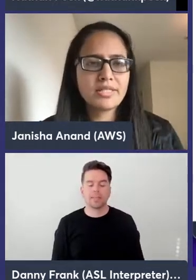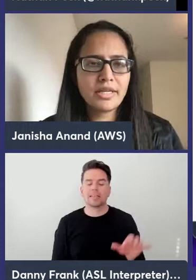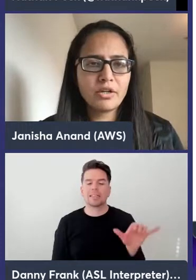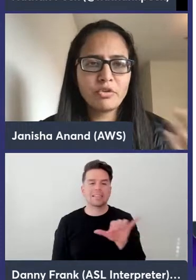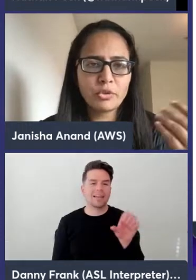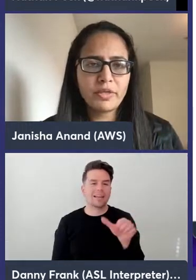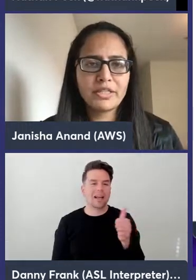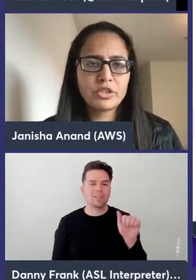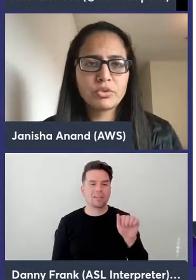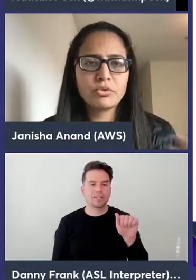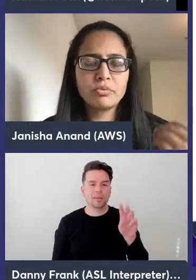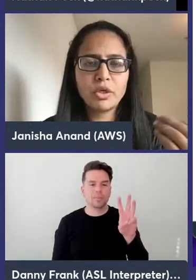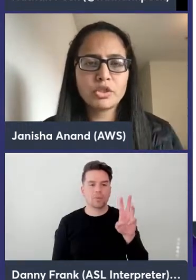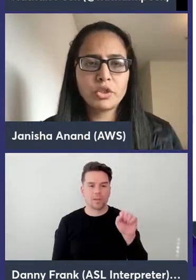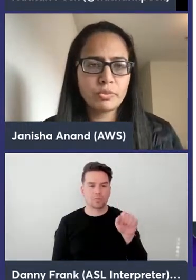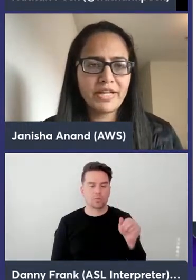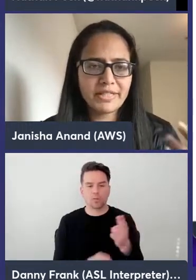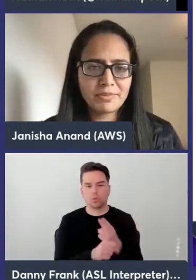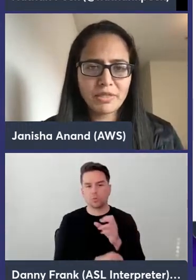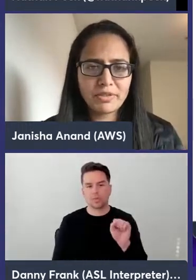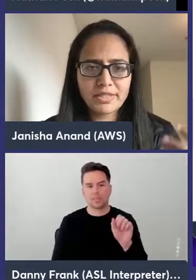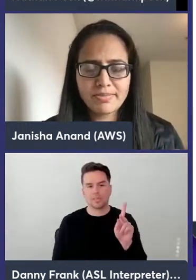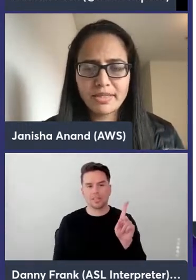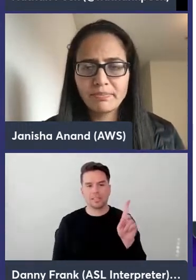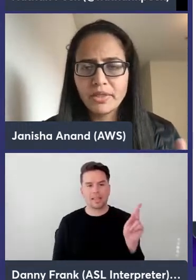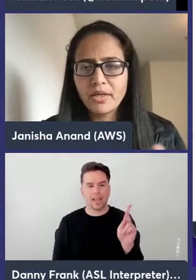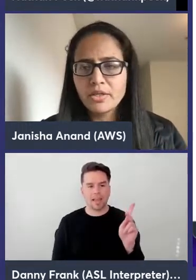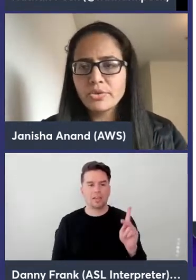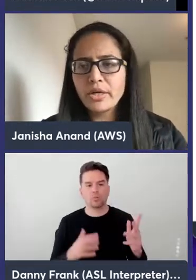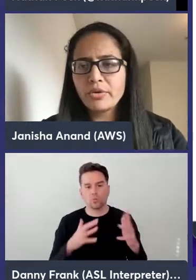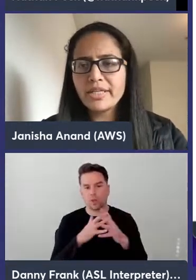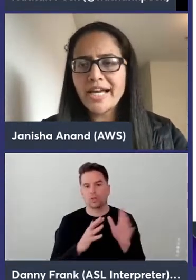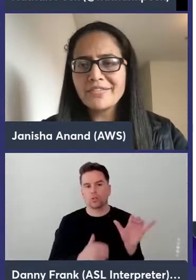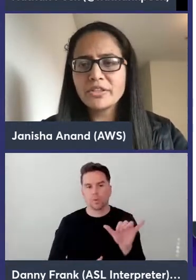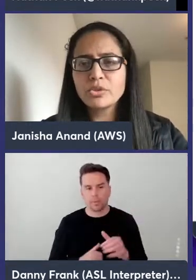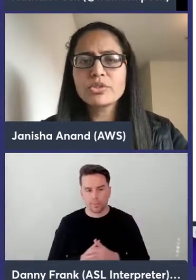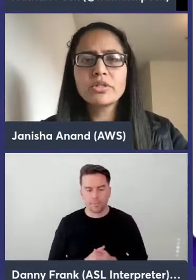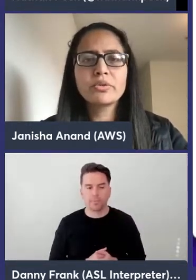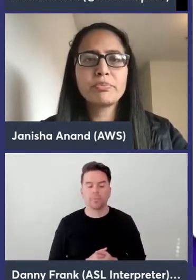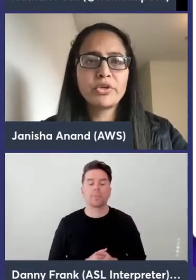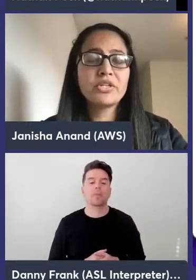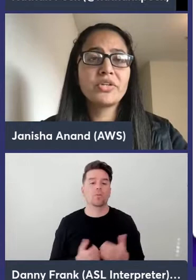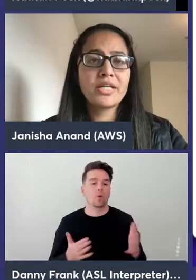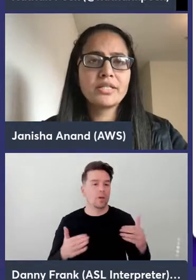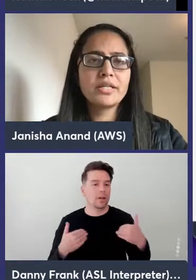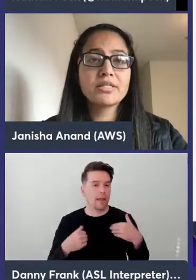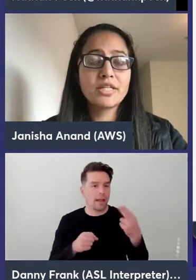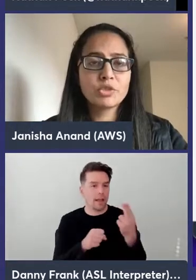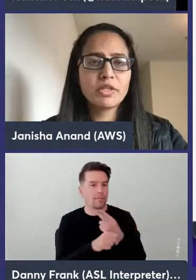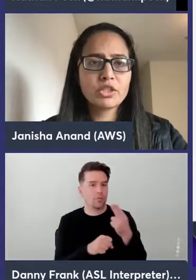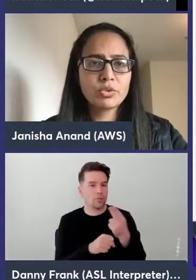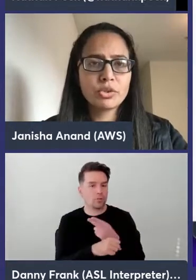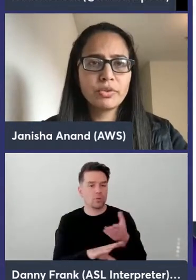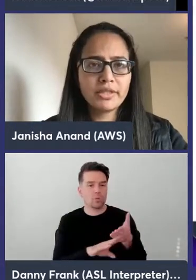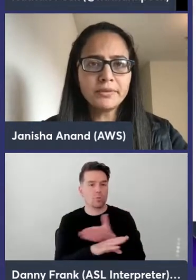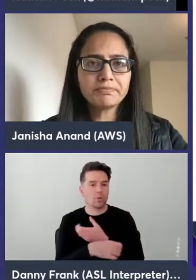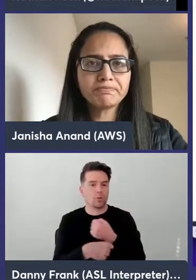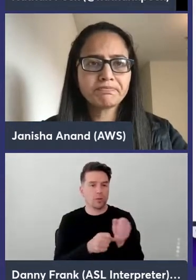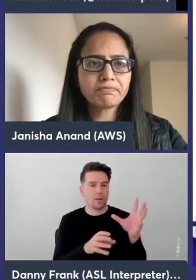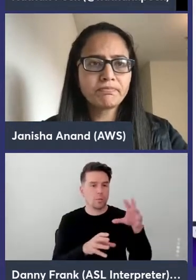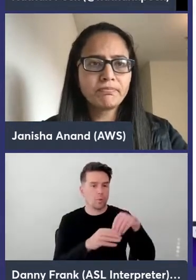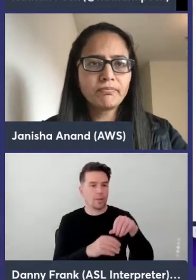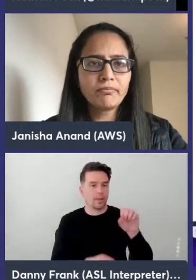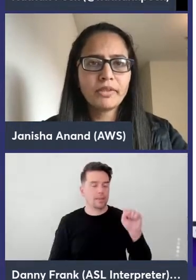the SDK of Autopilot to launch an Autopilot experiment as well. So I already have a user pre-created in SageMaker Studio here.